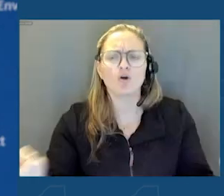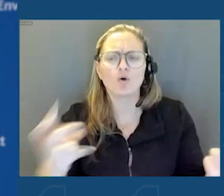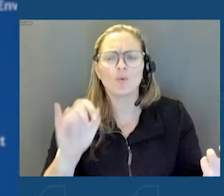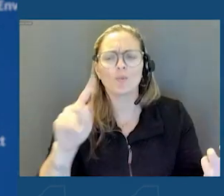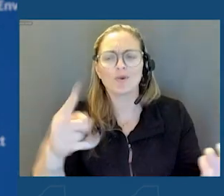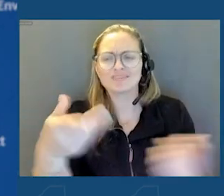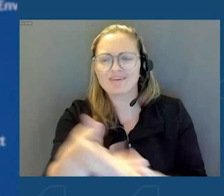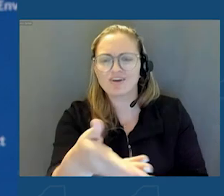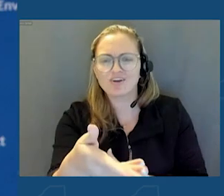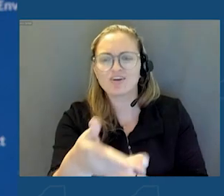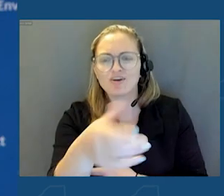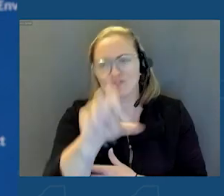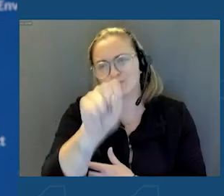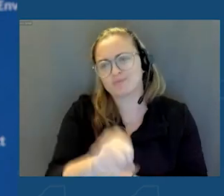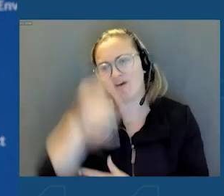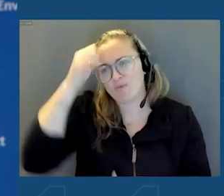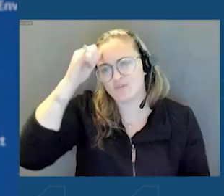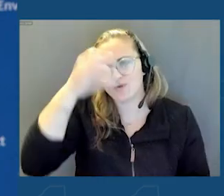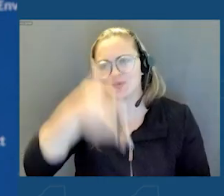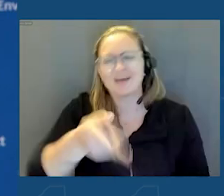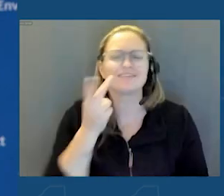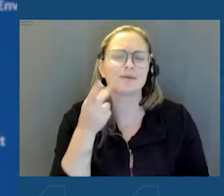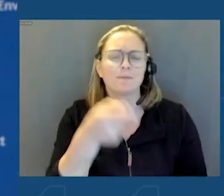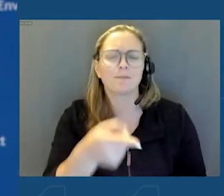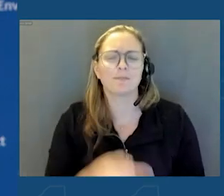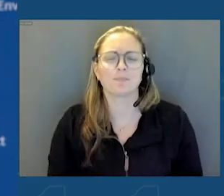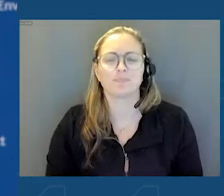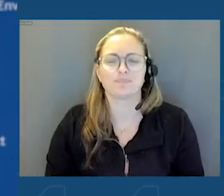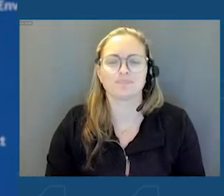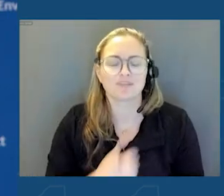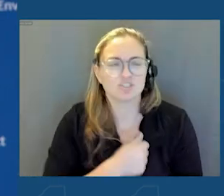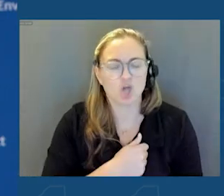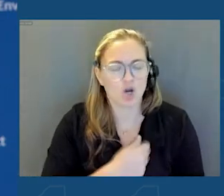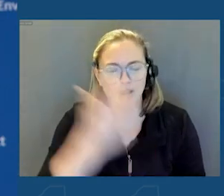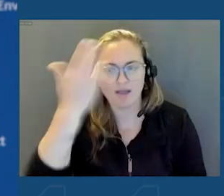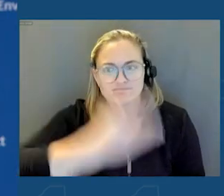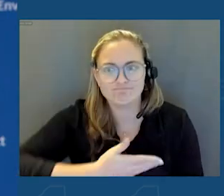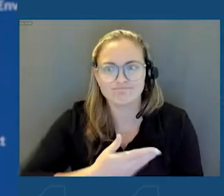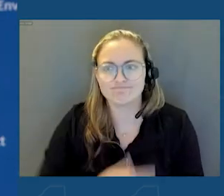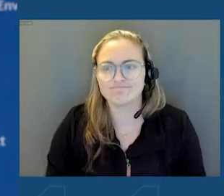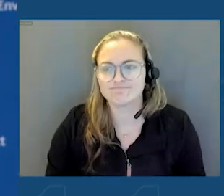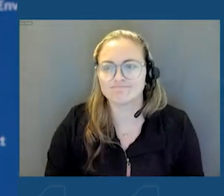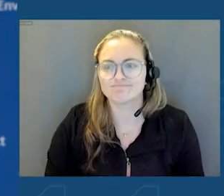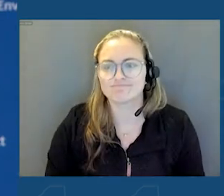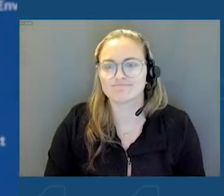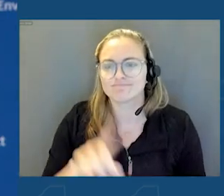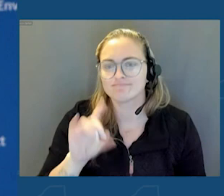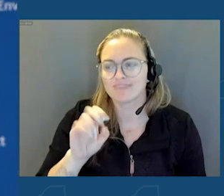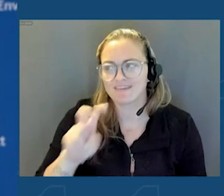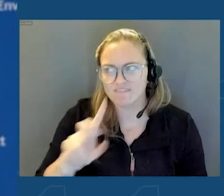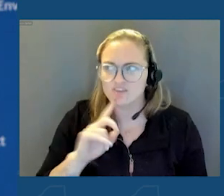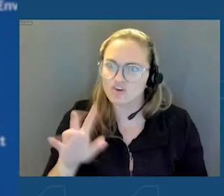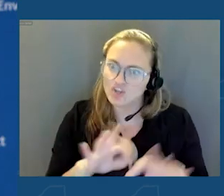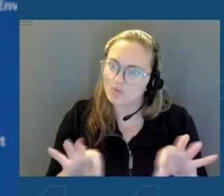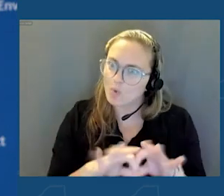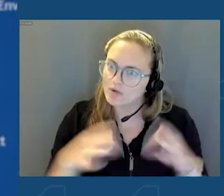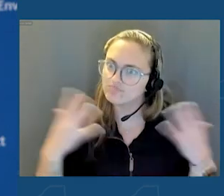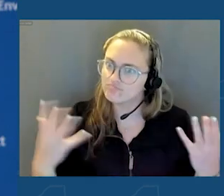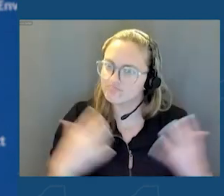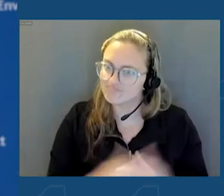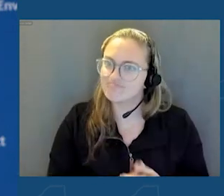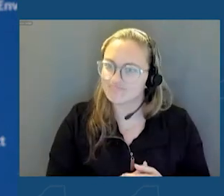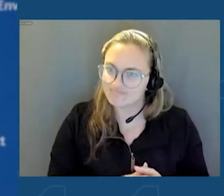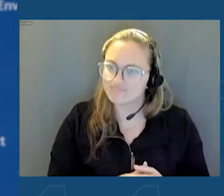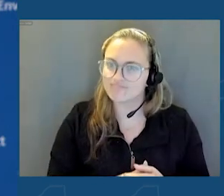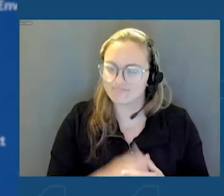South Buffalo. I'm sorry I didn't catch you. The DMV is very important in this. Don't forget that. He's